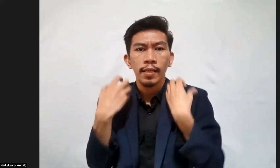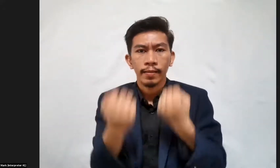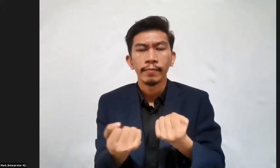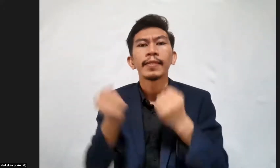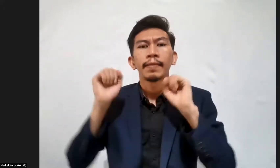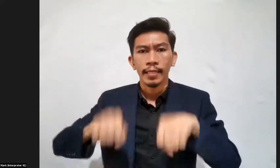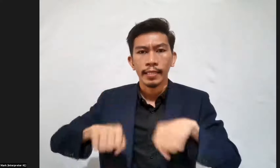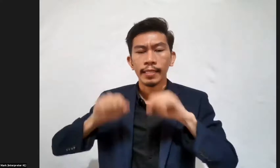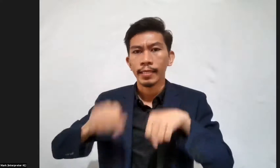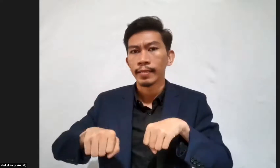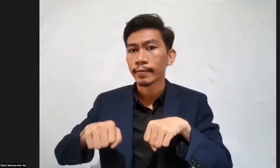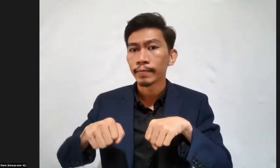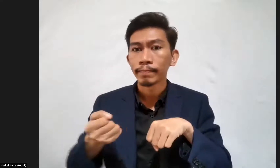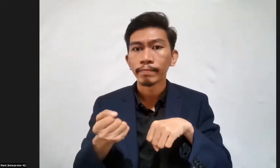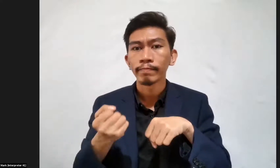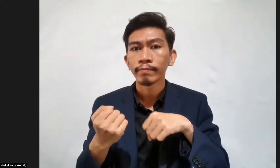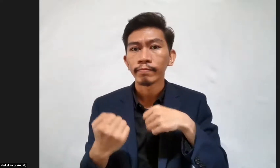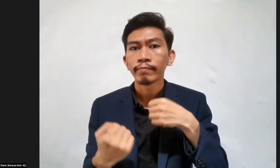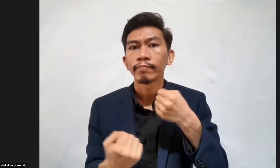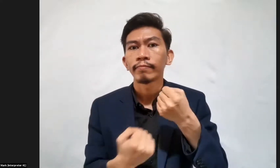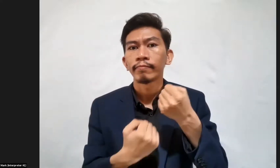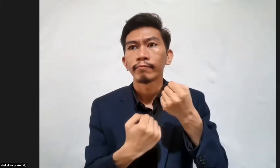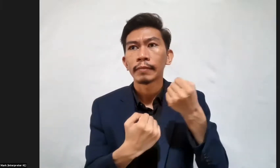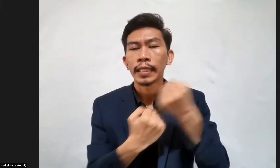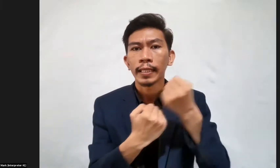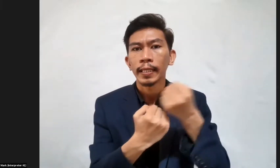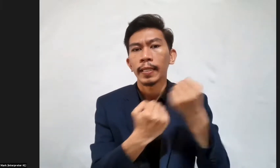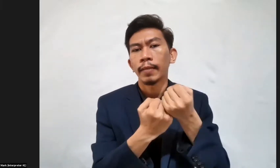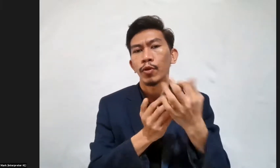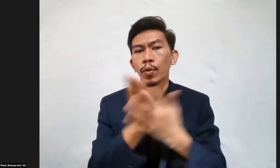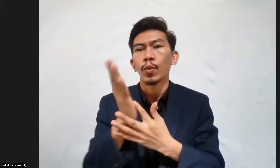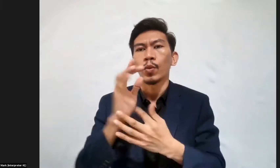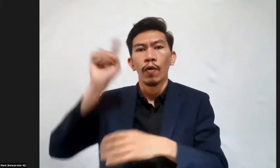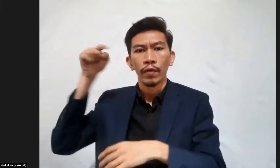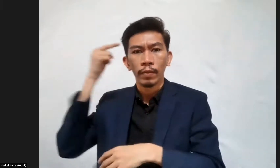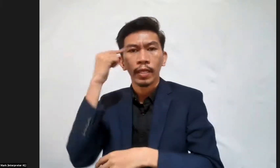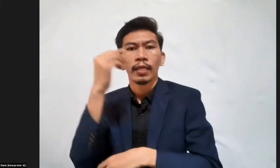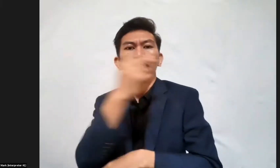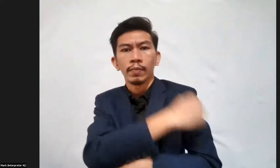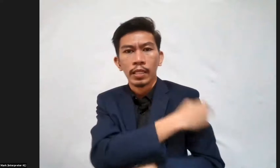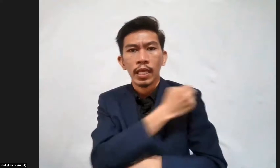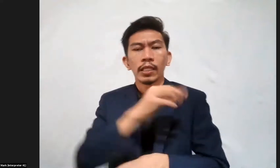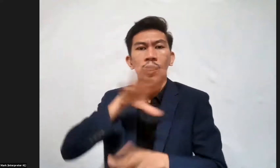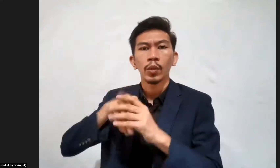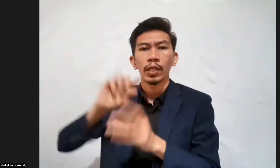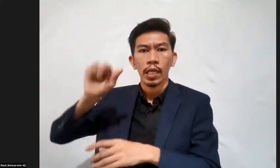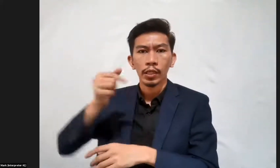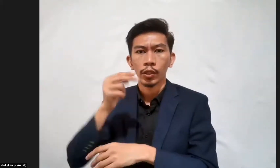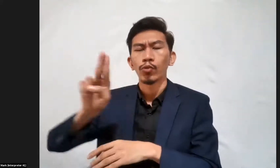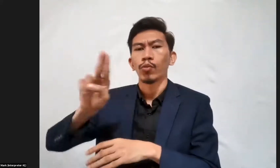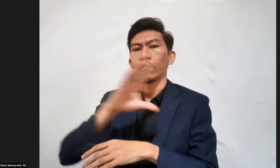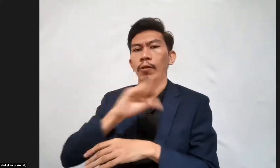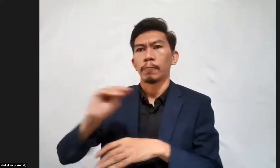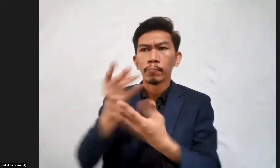crack the whip with all government hospitals, including LGUs, in finding solutions and making